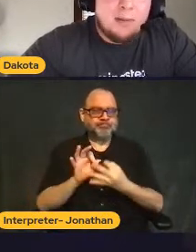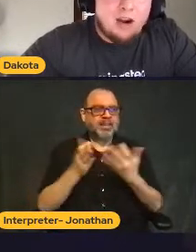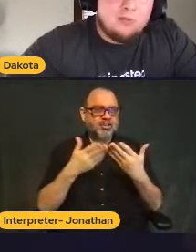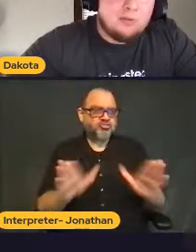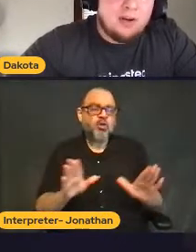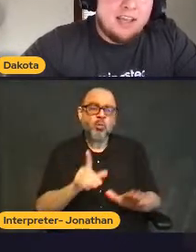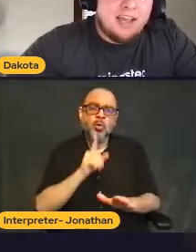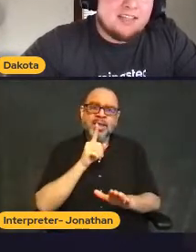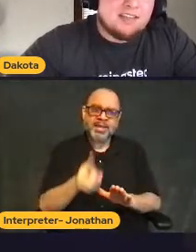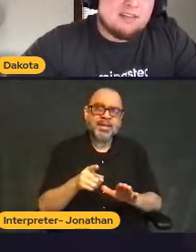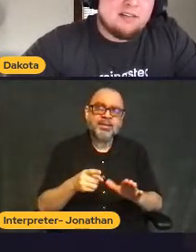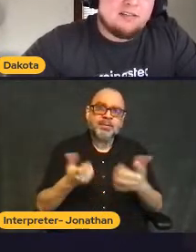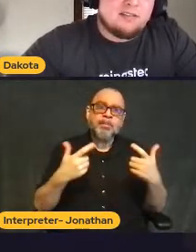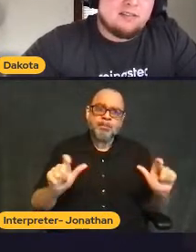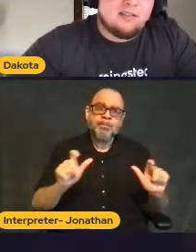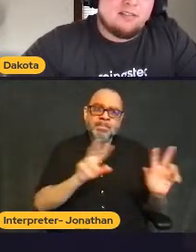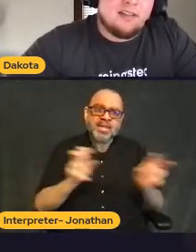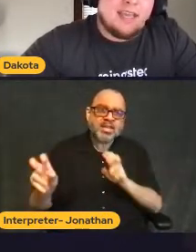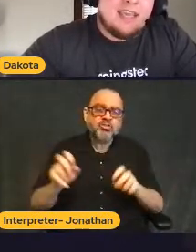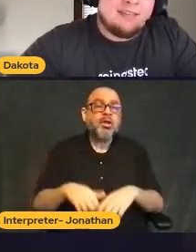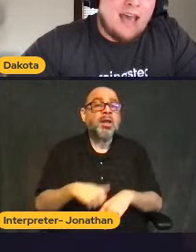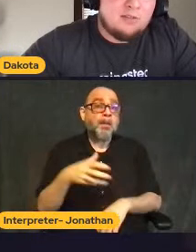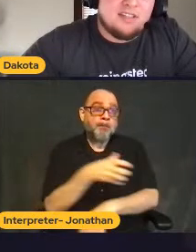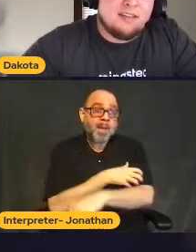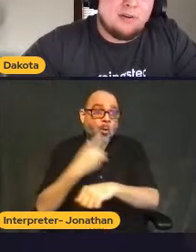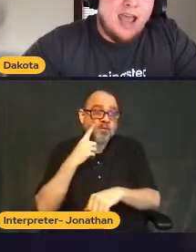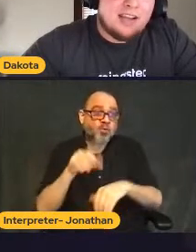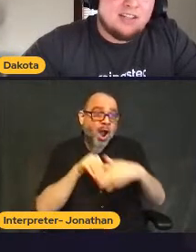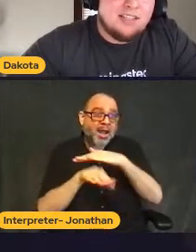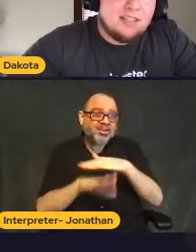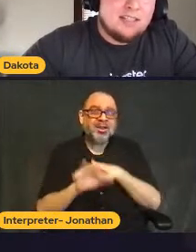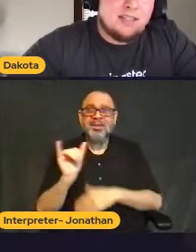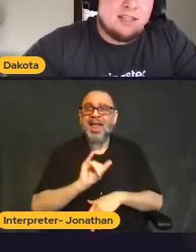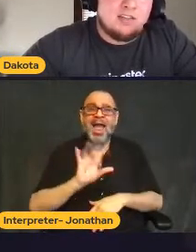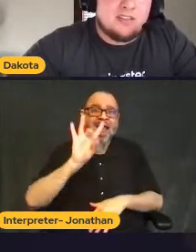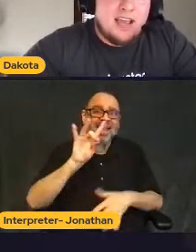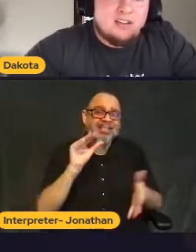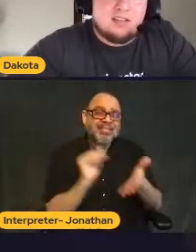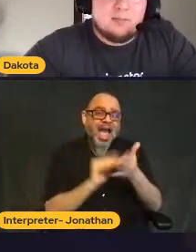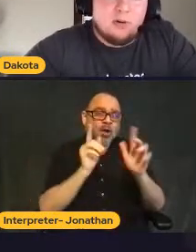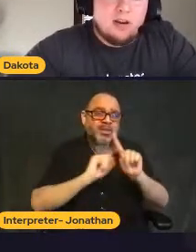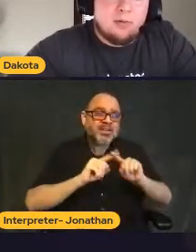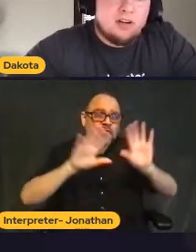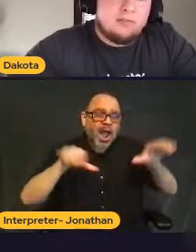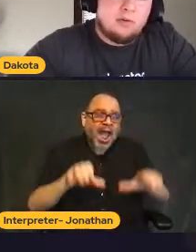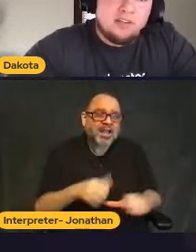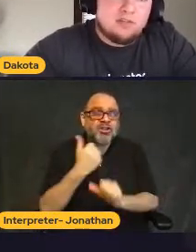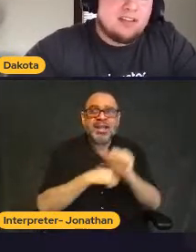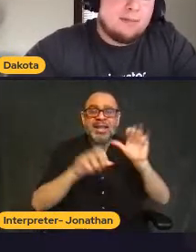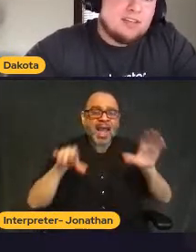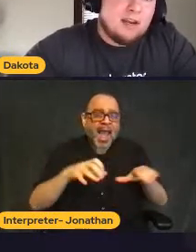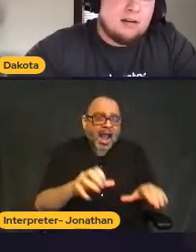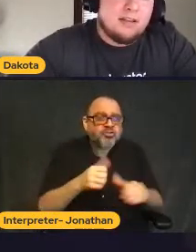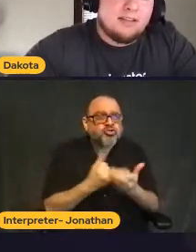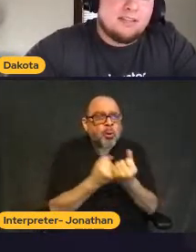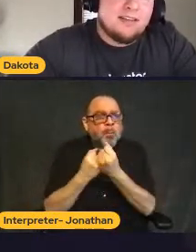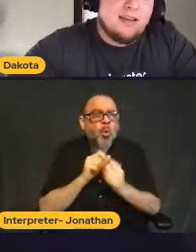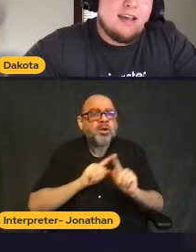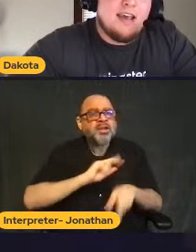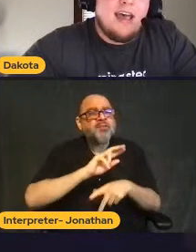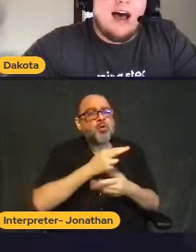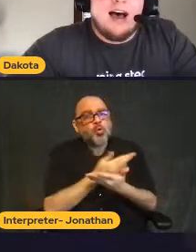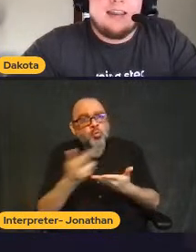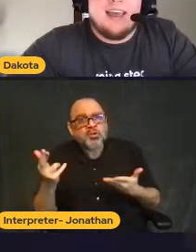It's very powerful for granting access. There's something like 8,000 different actions, and each of those actions support a number of different resource types and